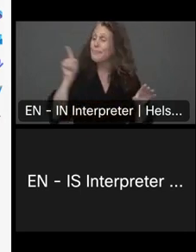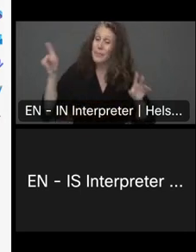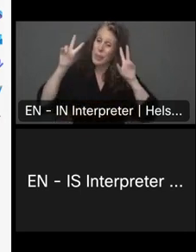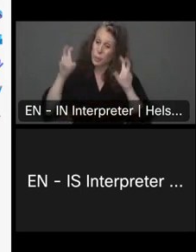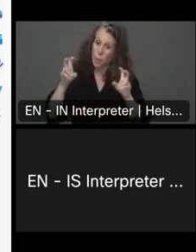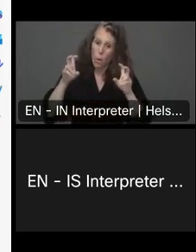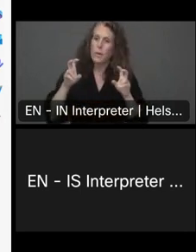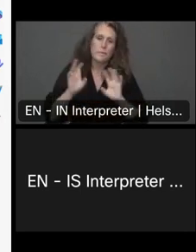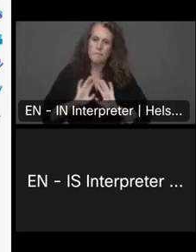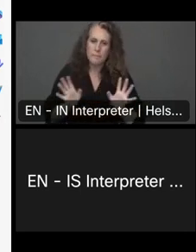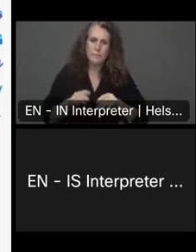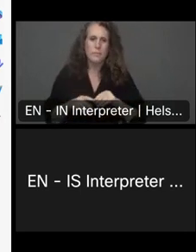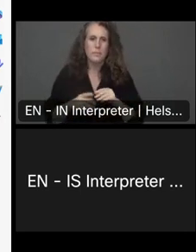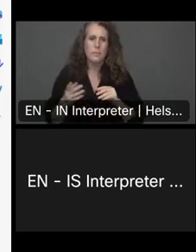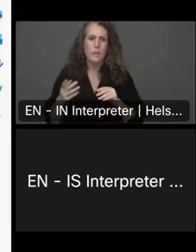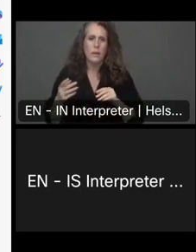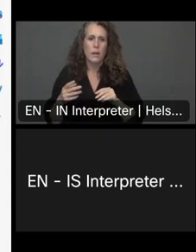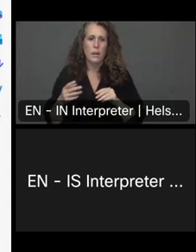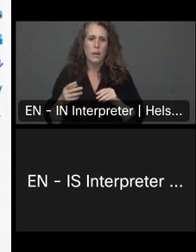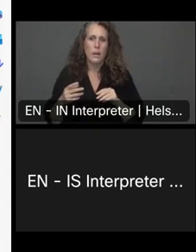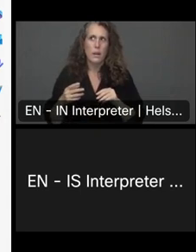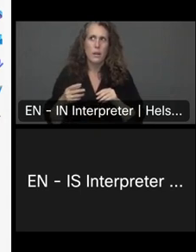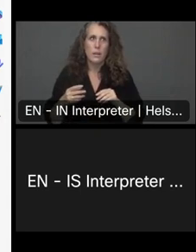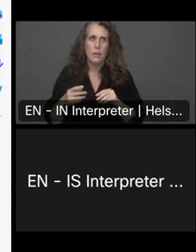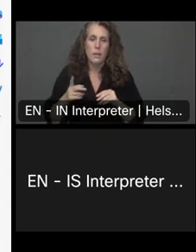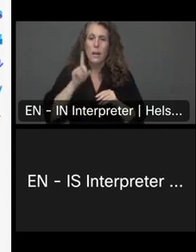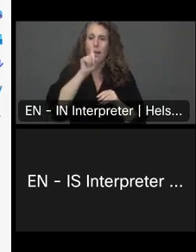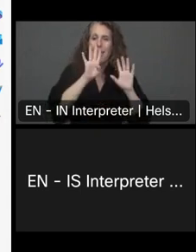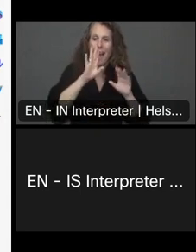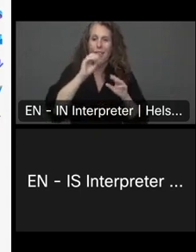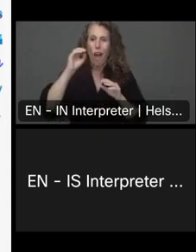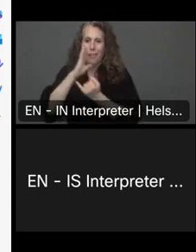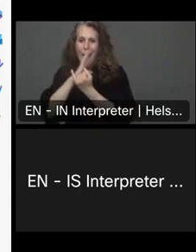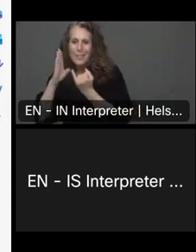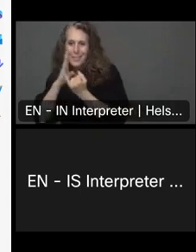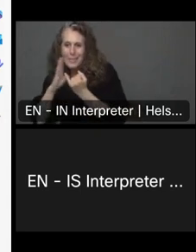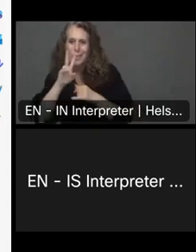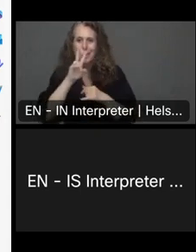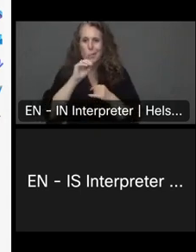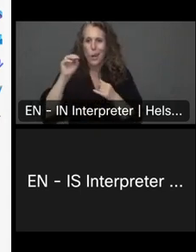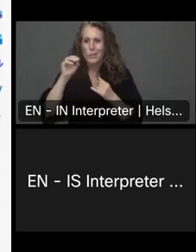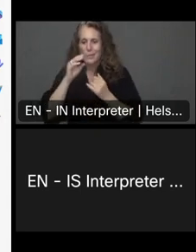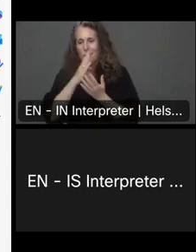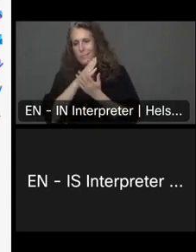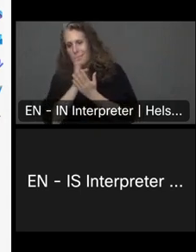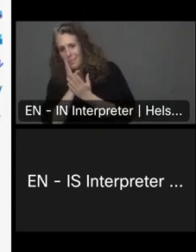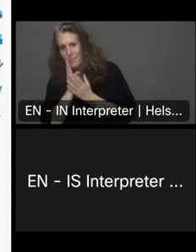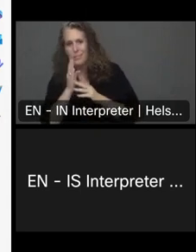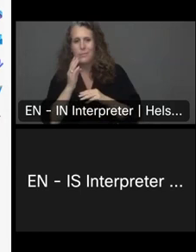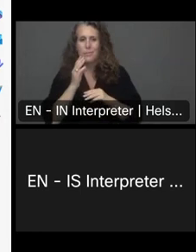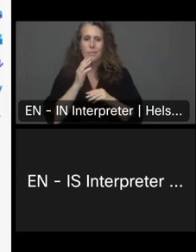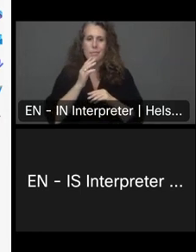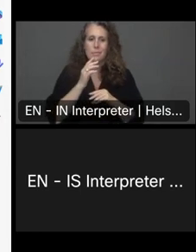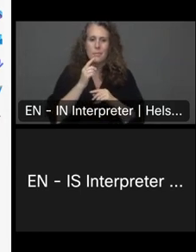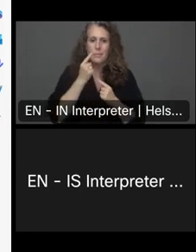fruitfully recast in the late 20th and 21st centuries as a trade-off between informativity on